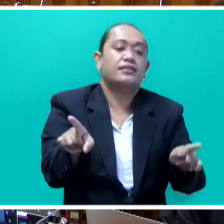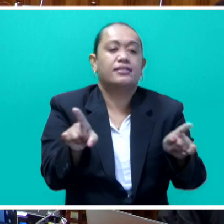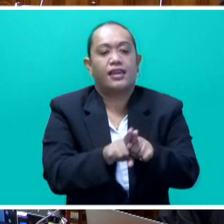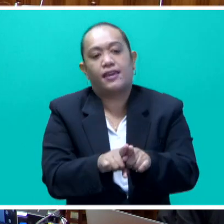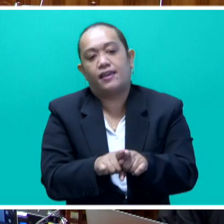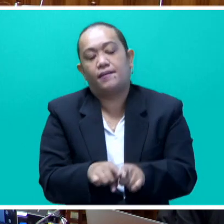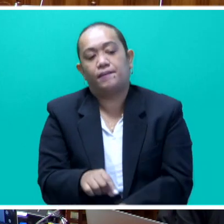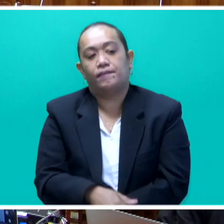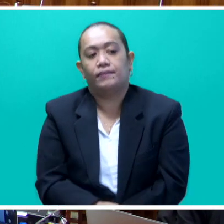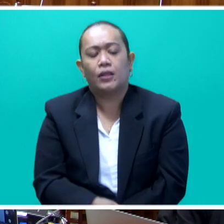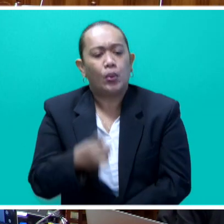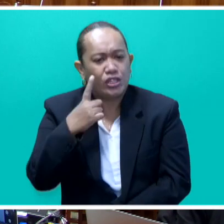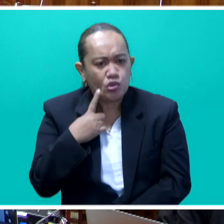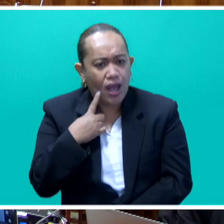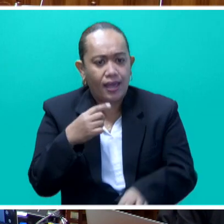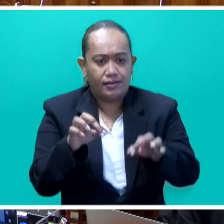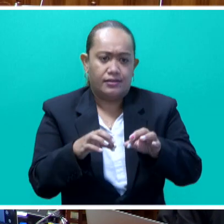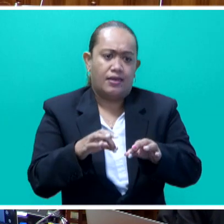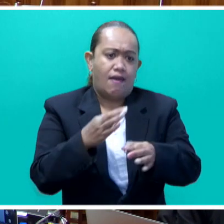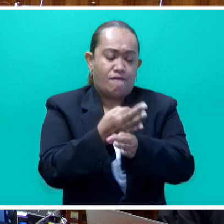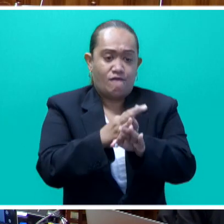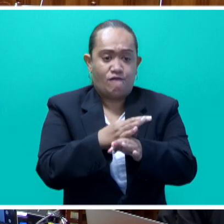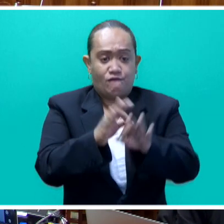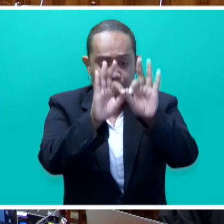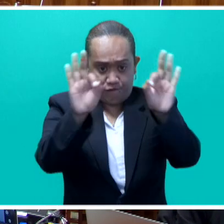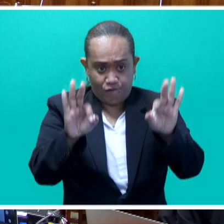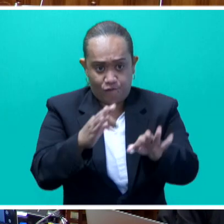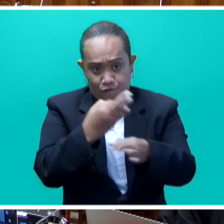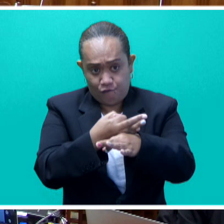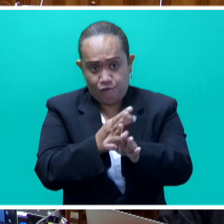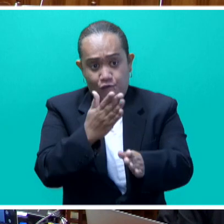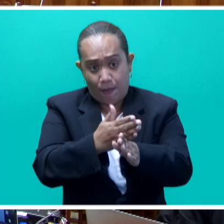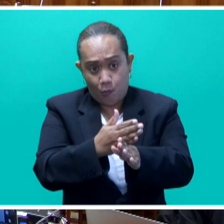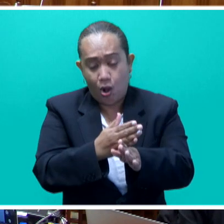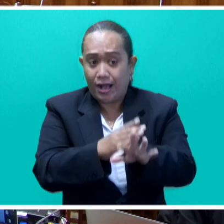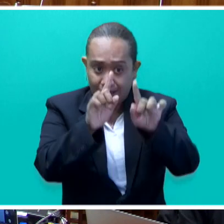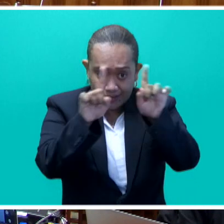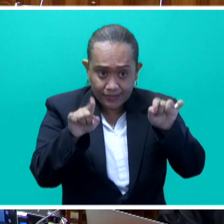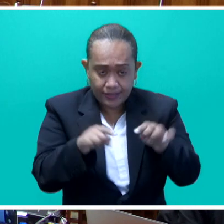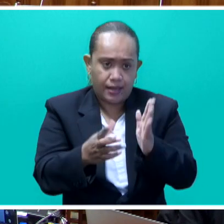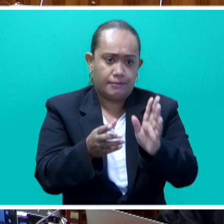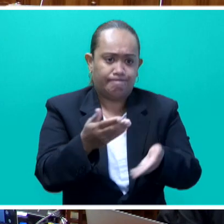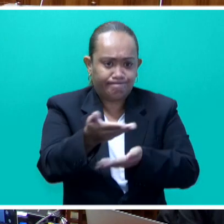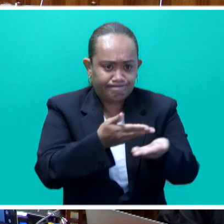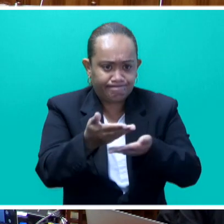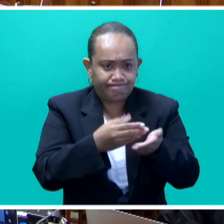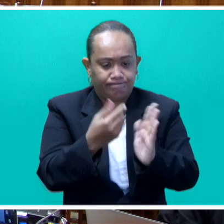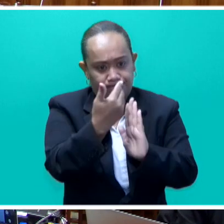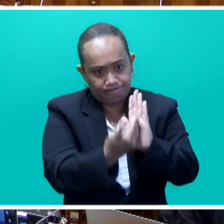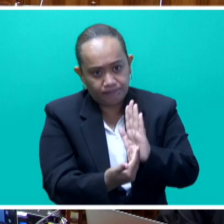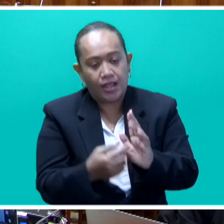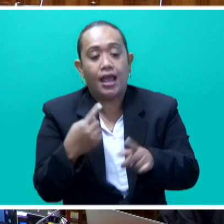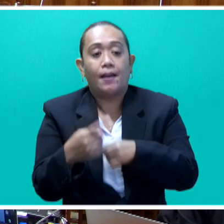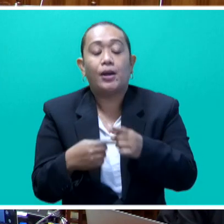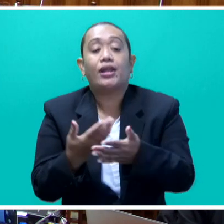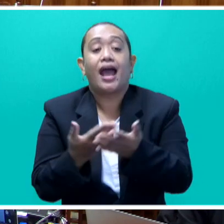a reopening framework. This travel proposition has 2 goals, Mr. Speaker. So one is to actually minimize